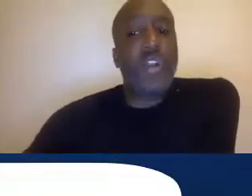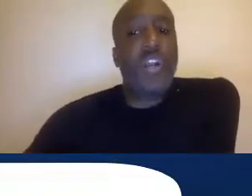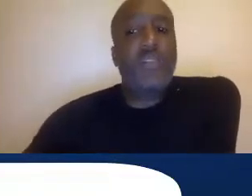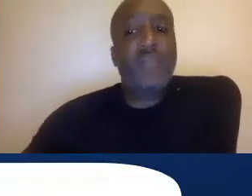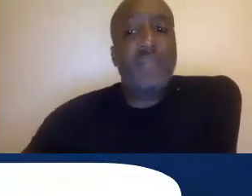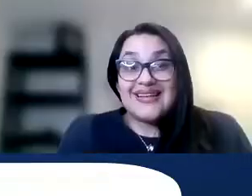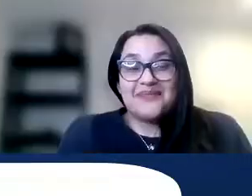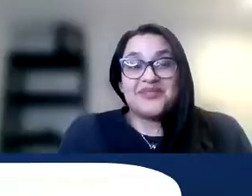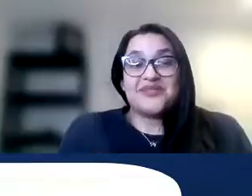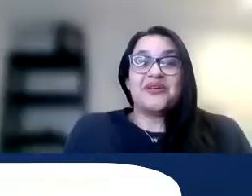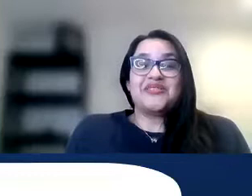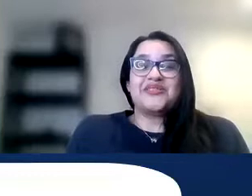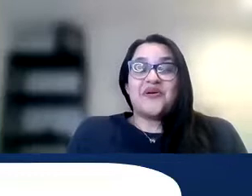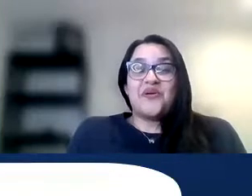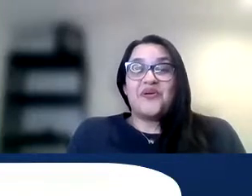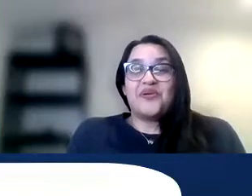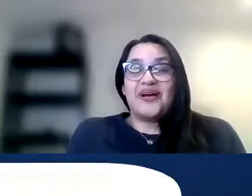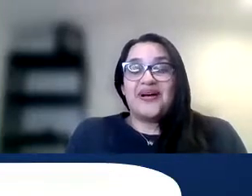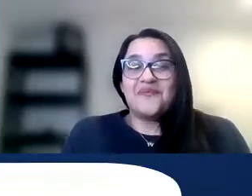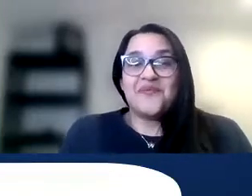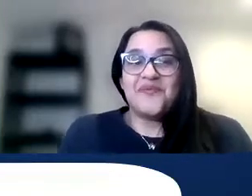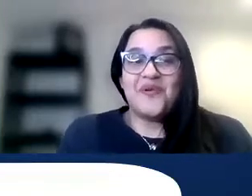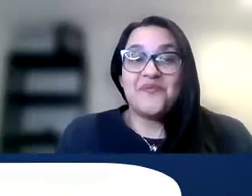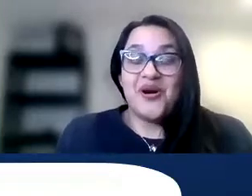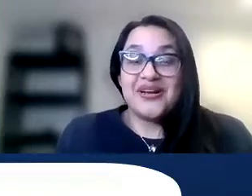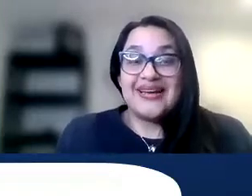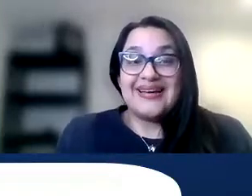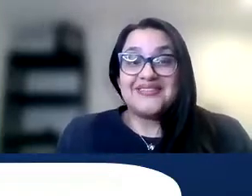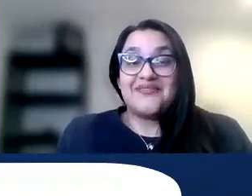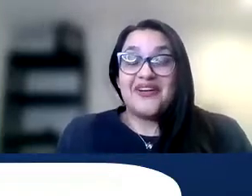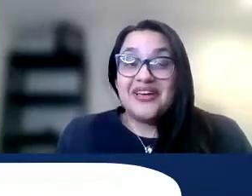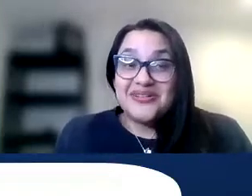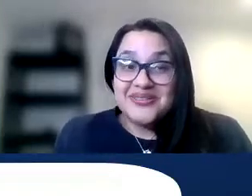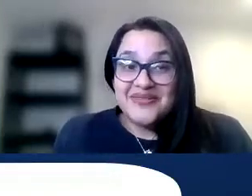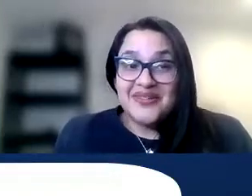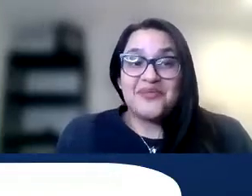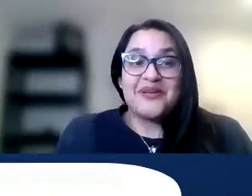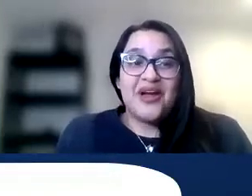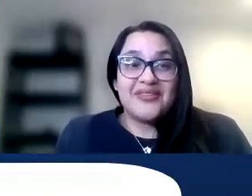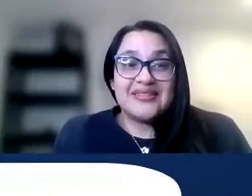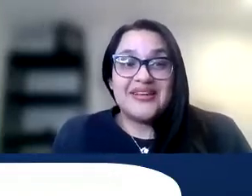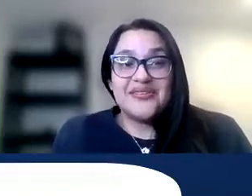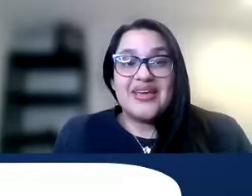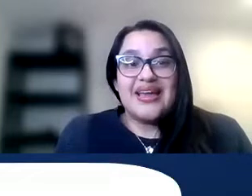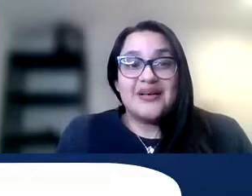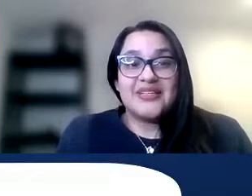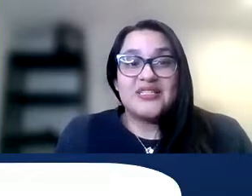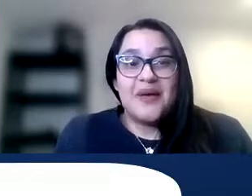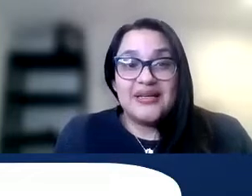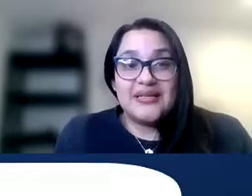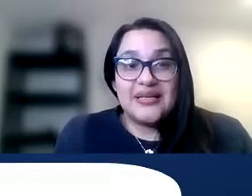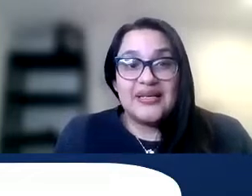that more? Yes, absolutely. So our party is very inclusive, and I'm really proud that this year the